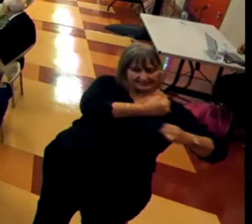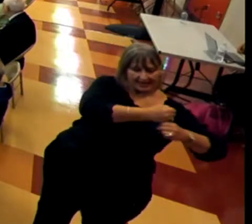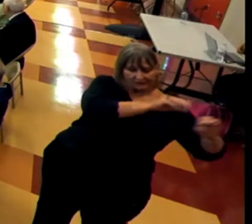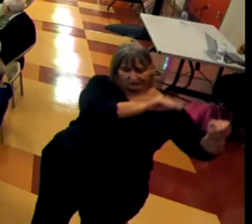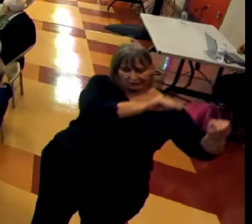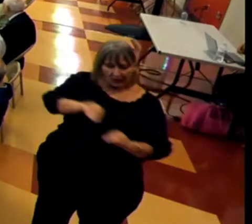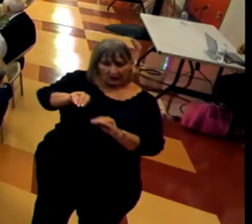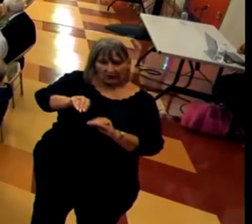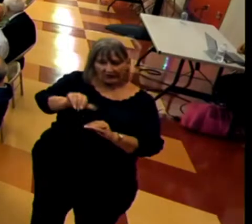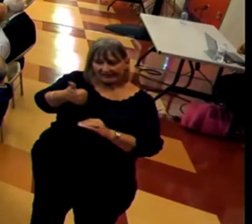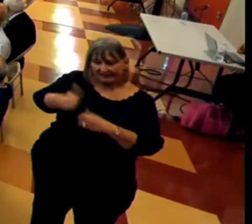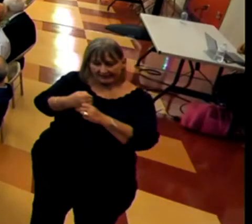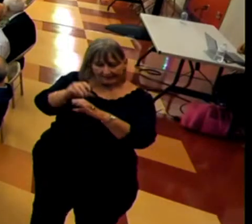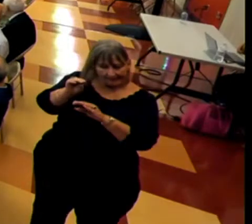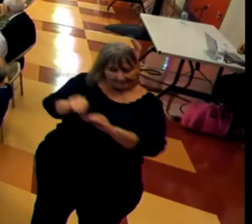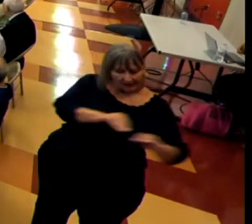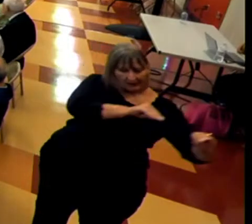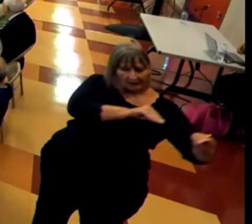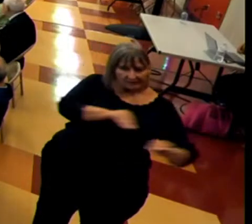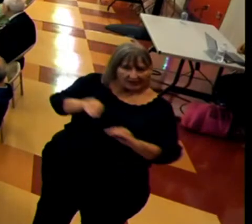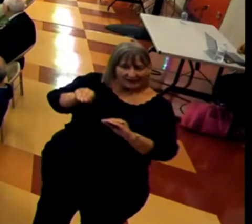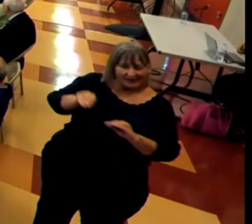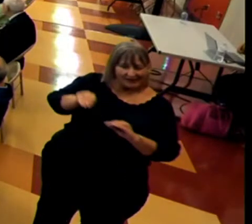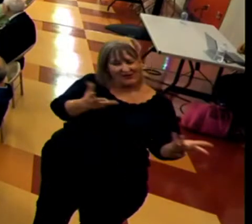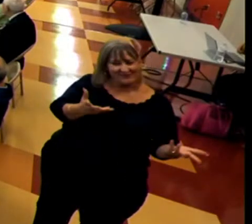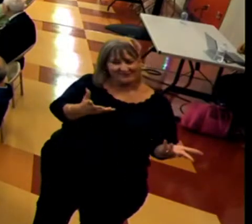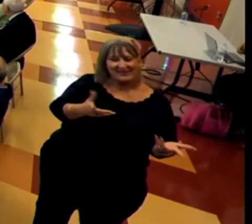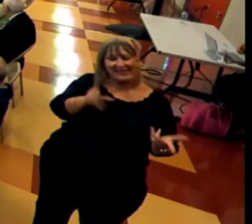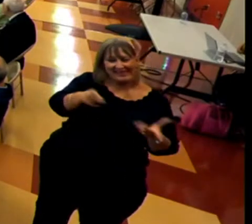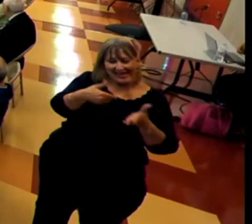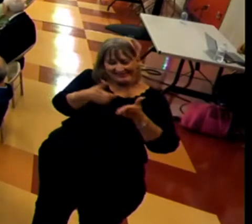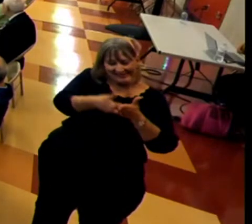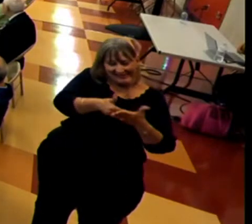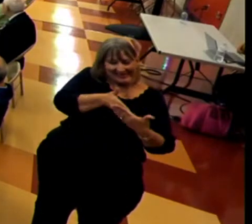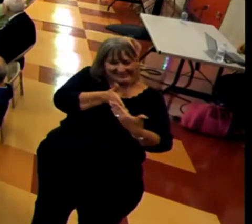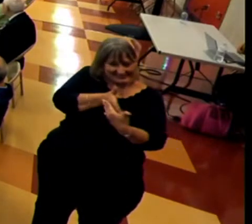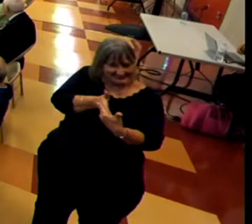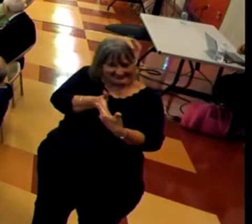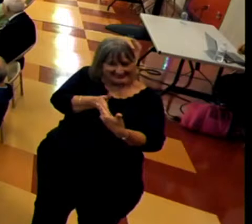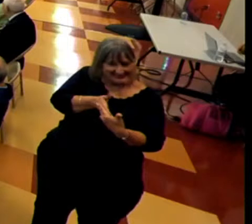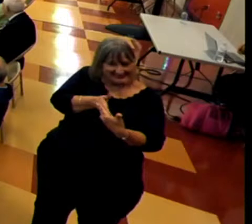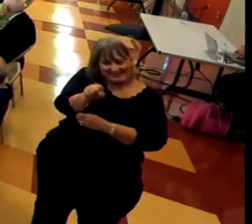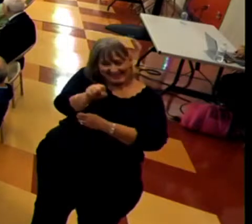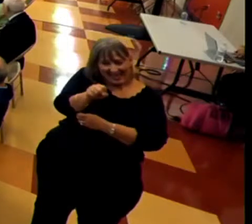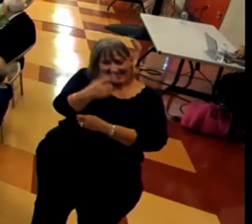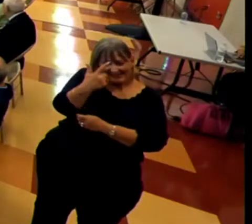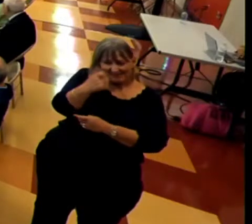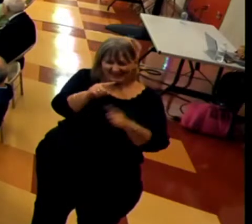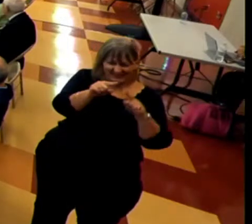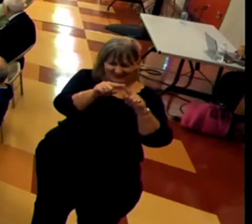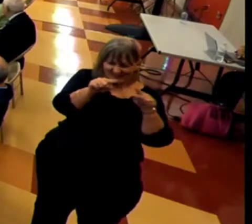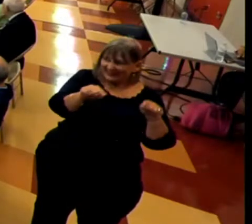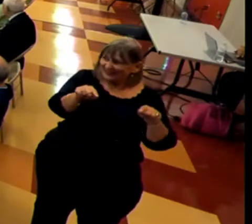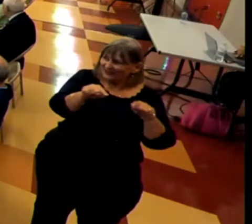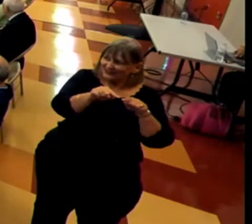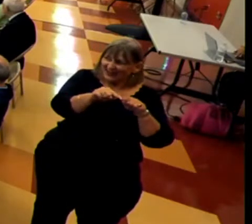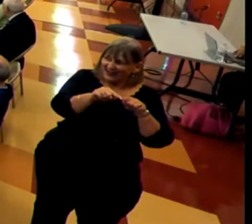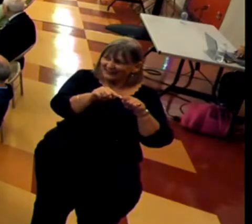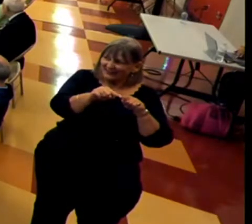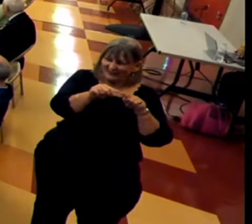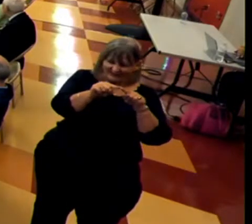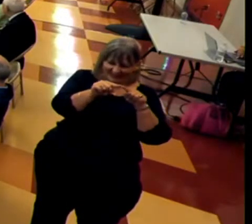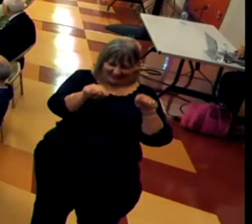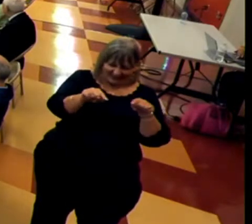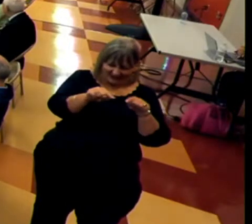fact that even though technically they're contiguous, because of that little triangle that's there that